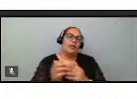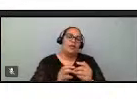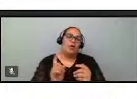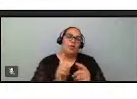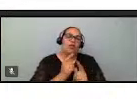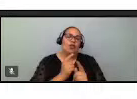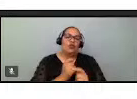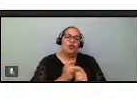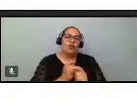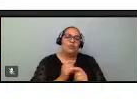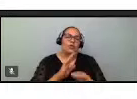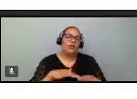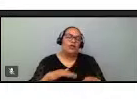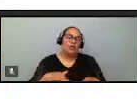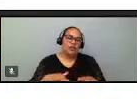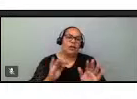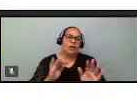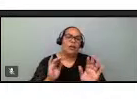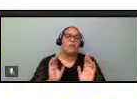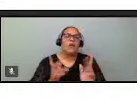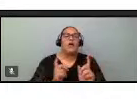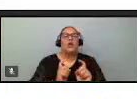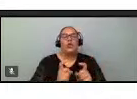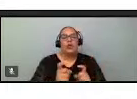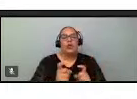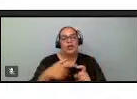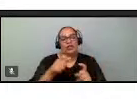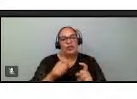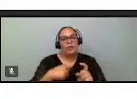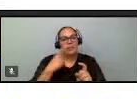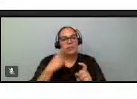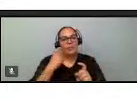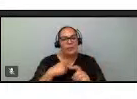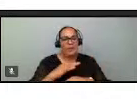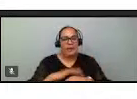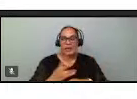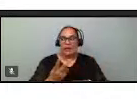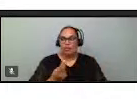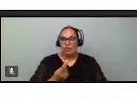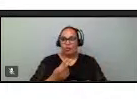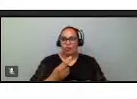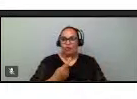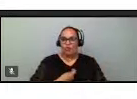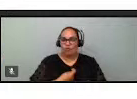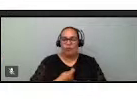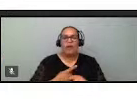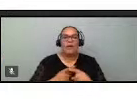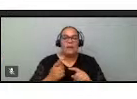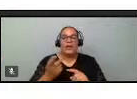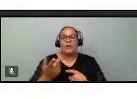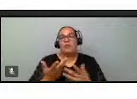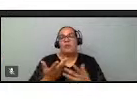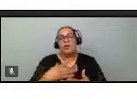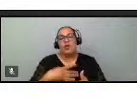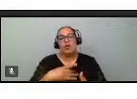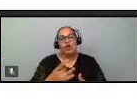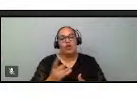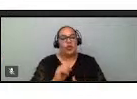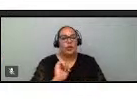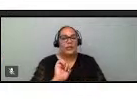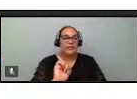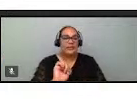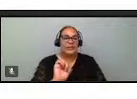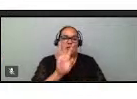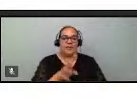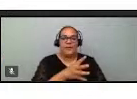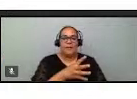Transporter congestion just very quickly chair I believe I should be running out of time but you might be interested in this